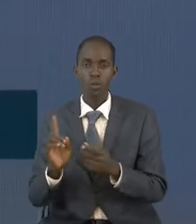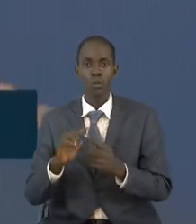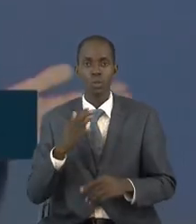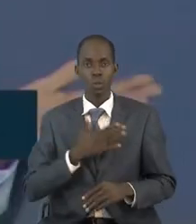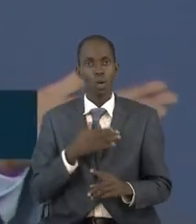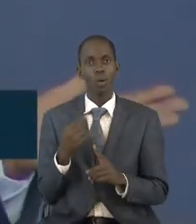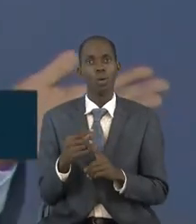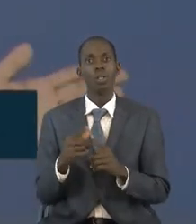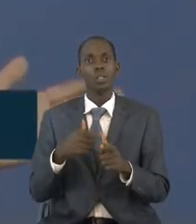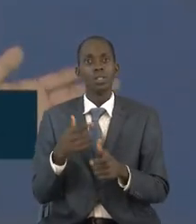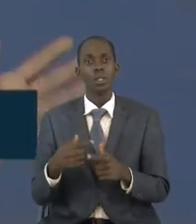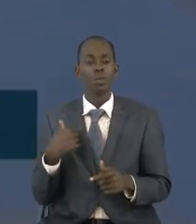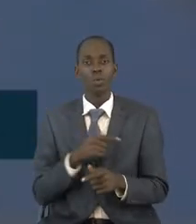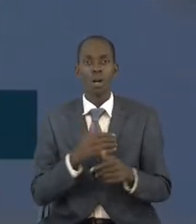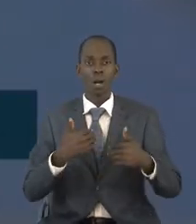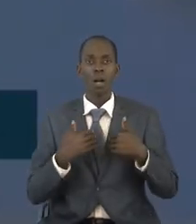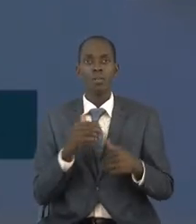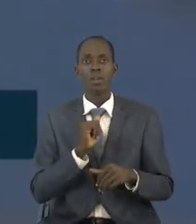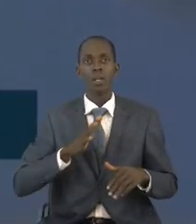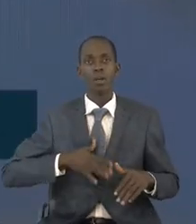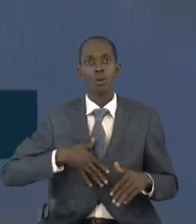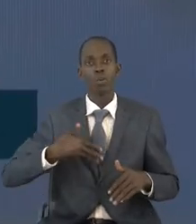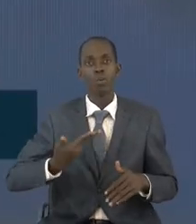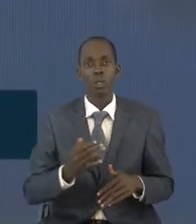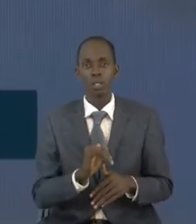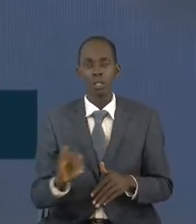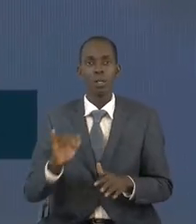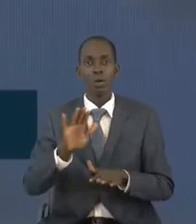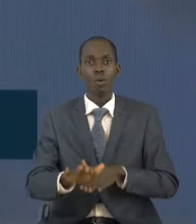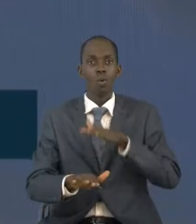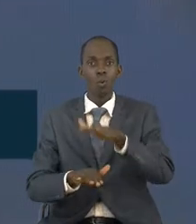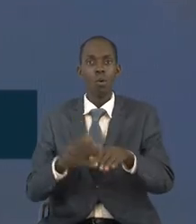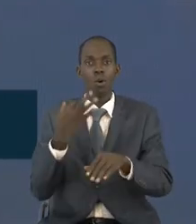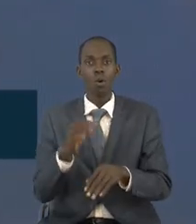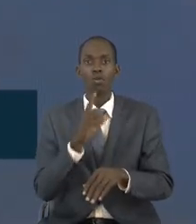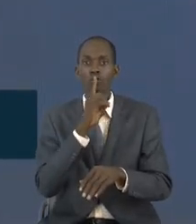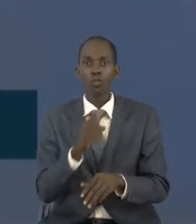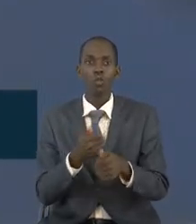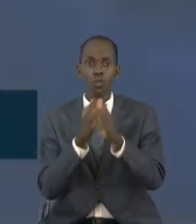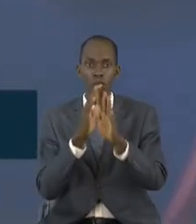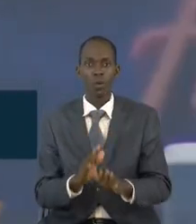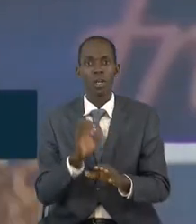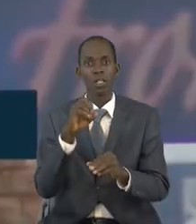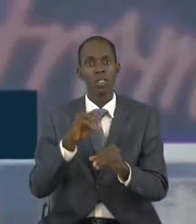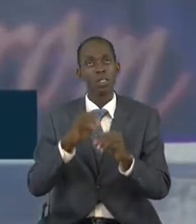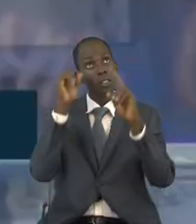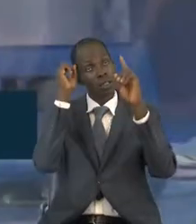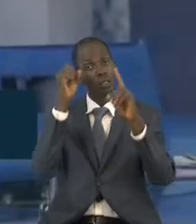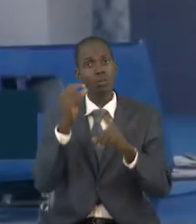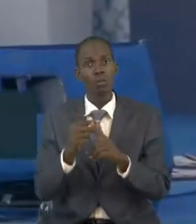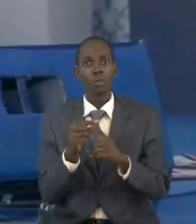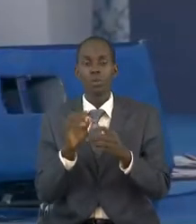the deliberate walk of true followers in his word. Number three, the